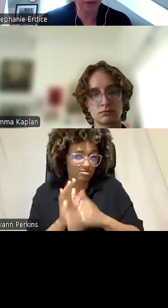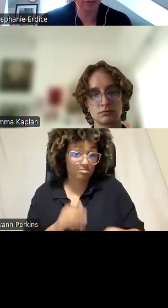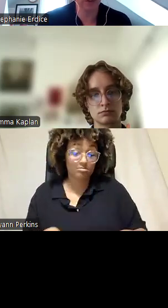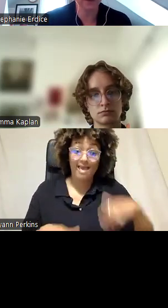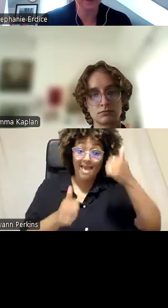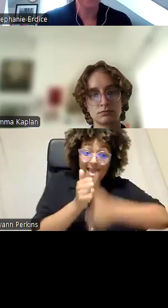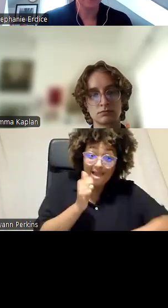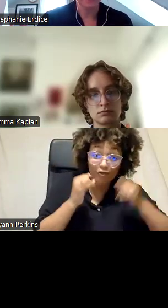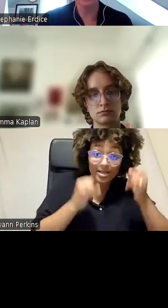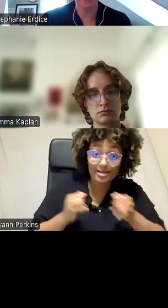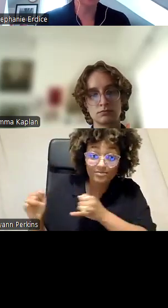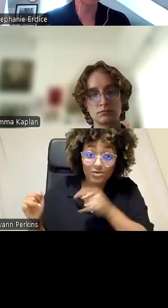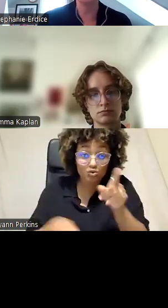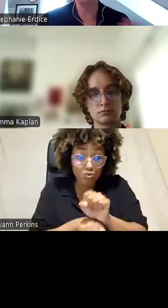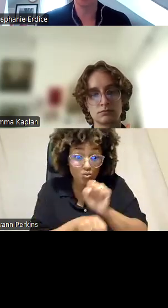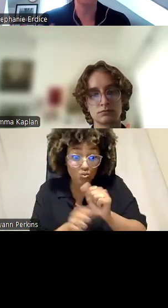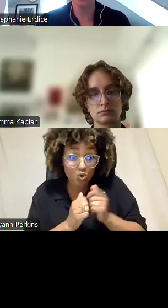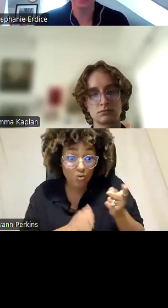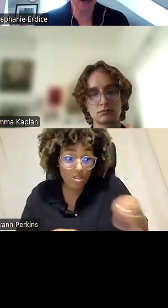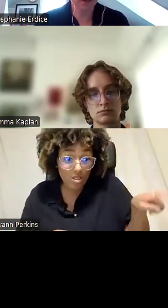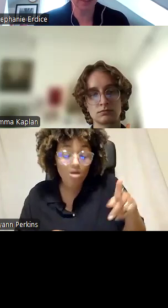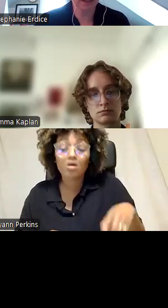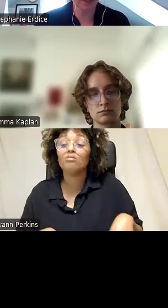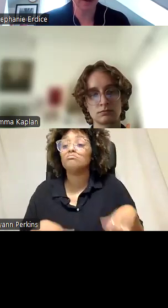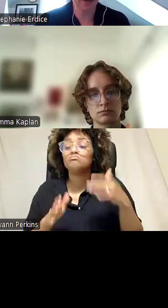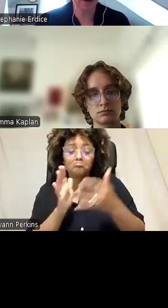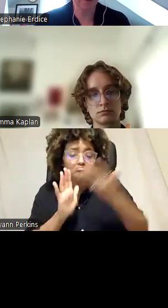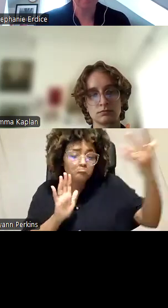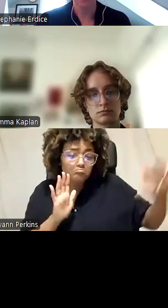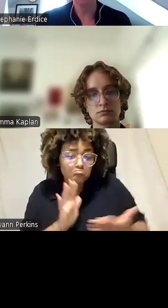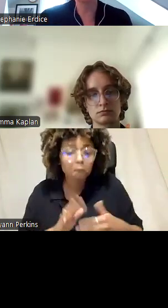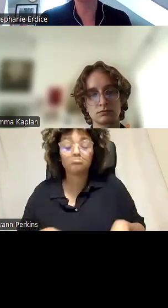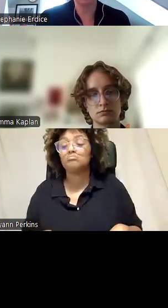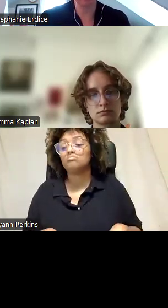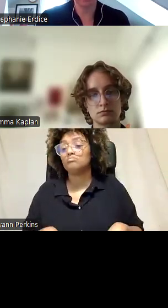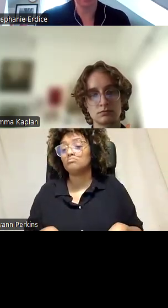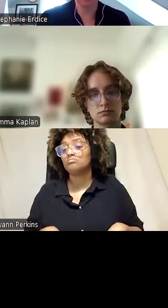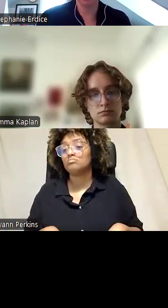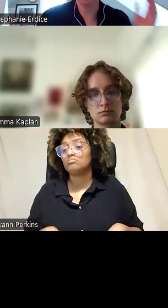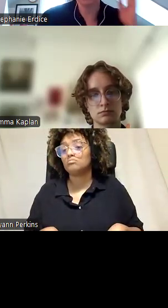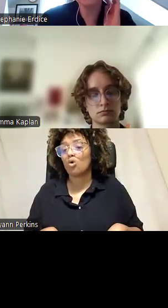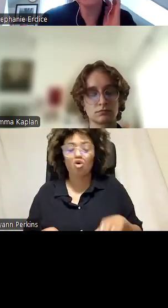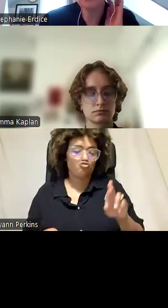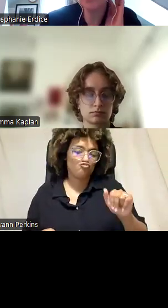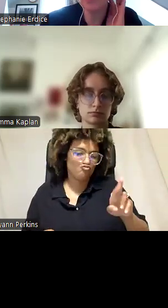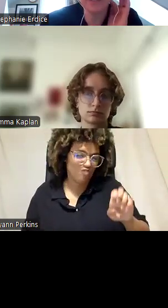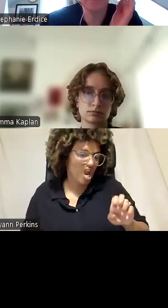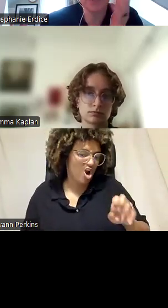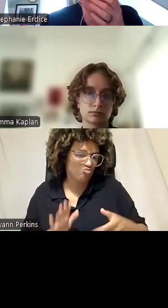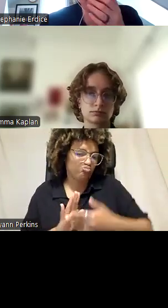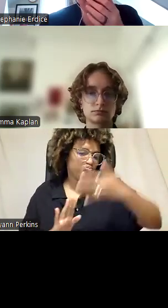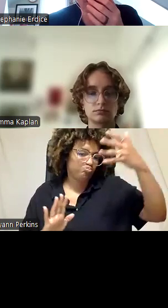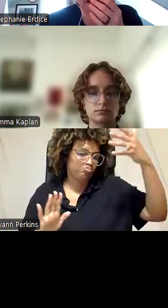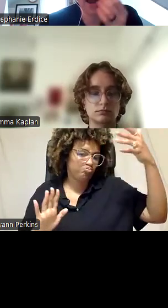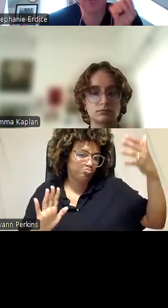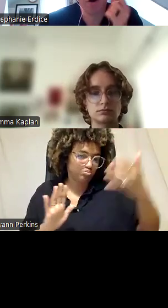most individuals? Is it every so often that it comes up as a barrier? Or is it rarely a barrier? And for some of you, it might not